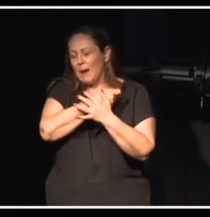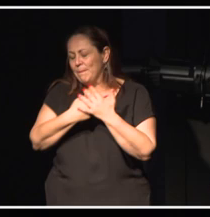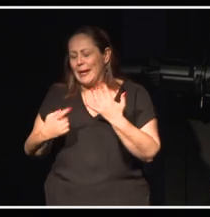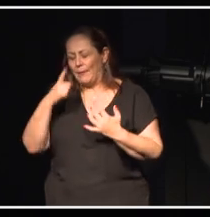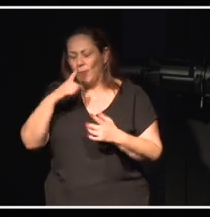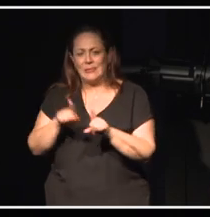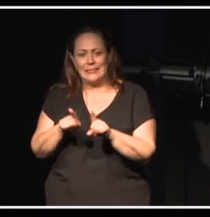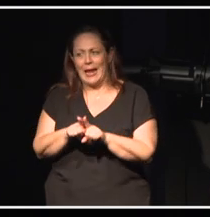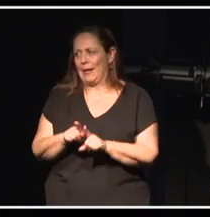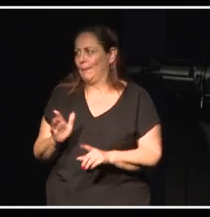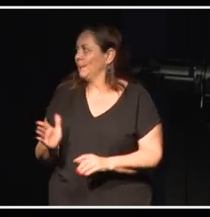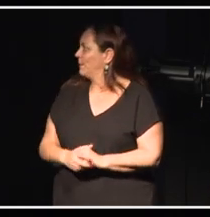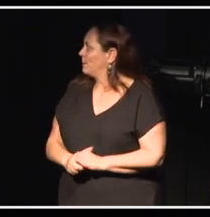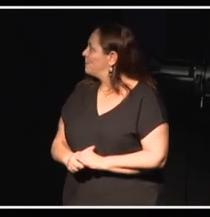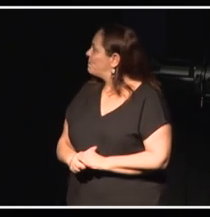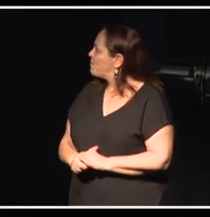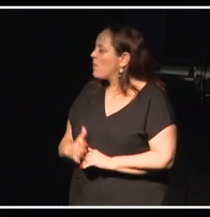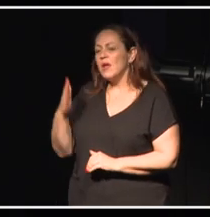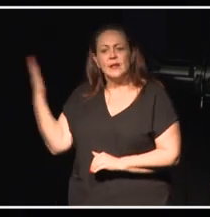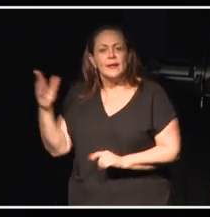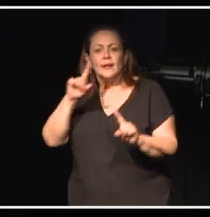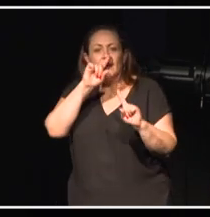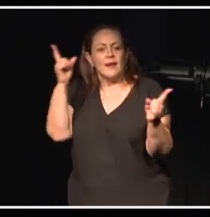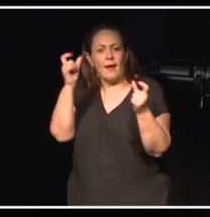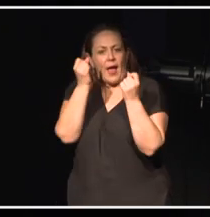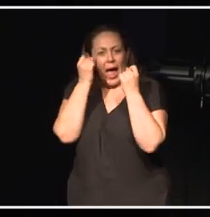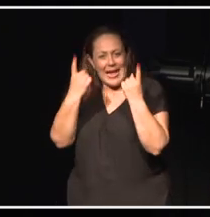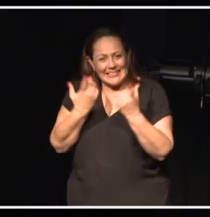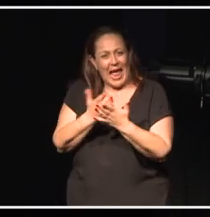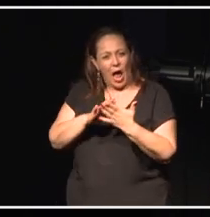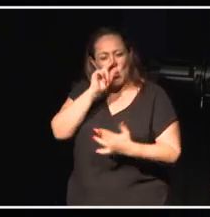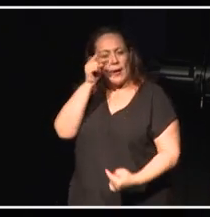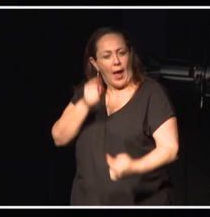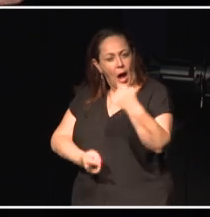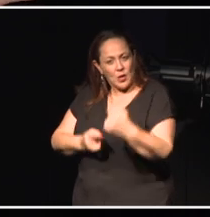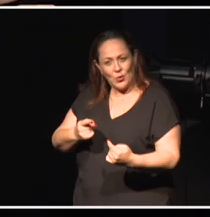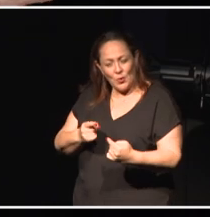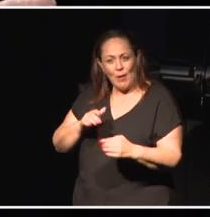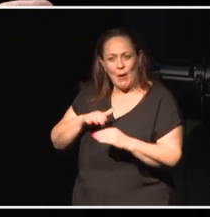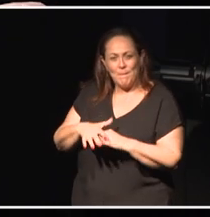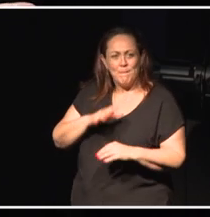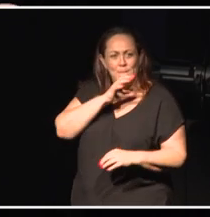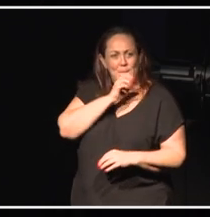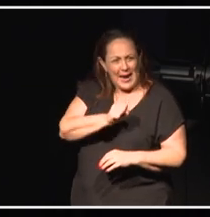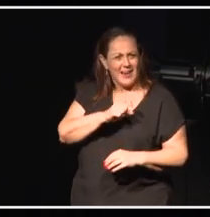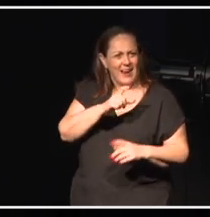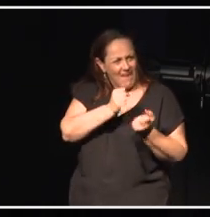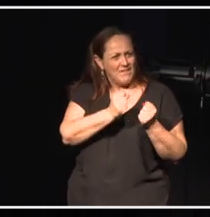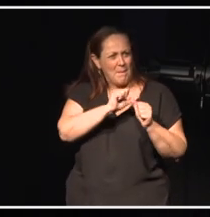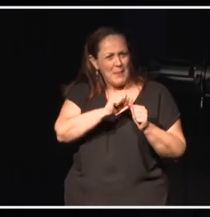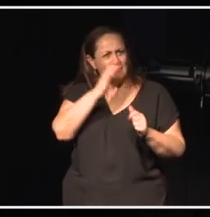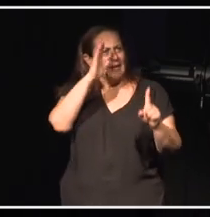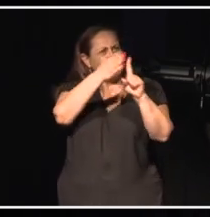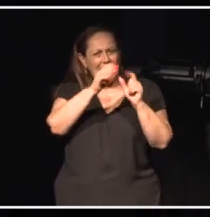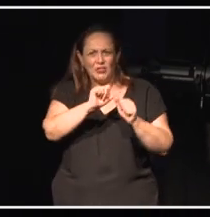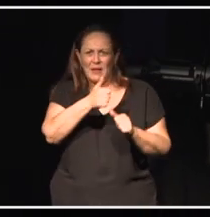line, cannot understand how you can argue on the one hand that actually men are a lot better than that, that you can expect